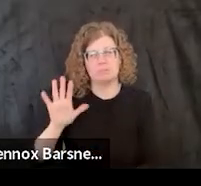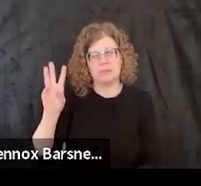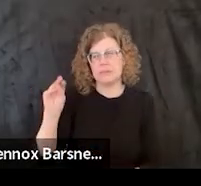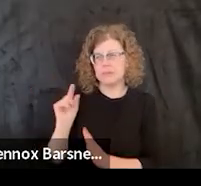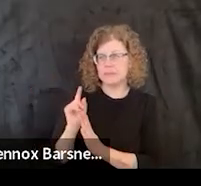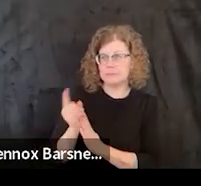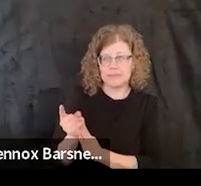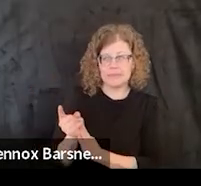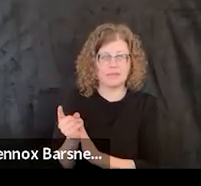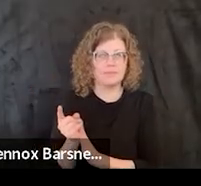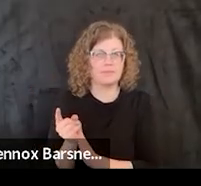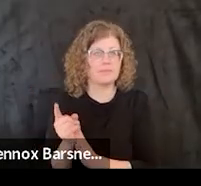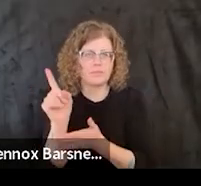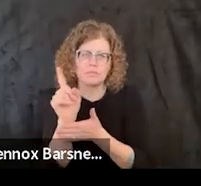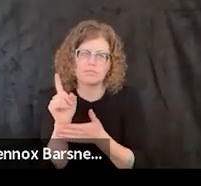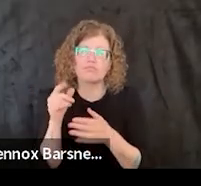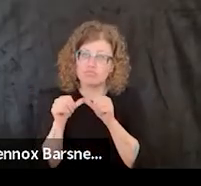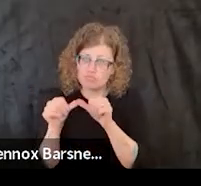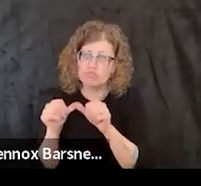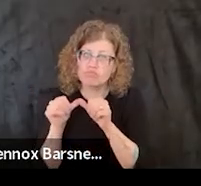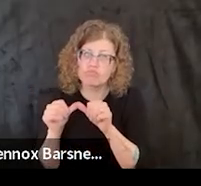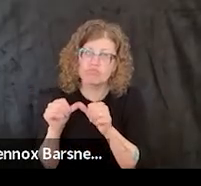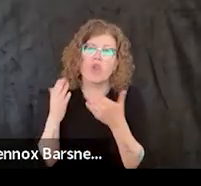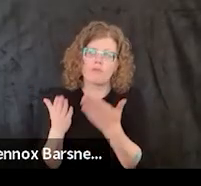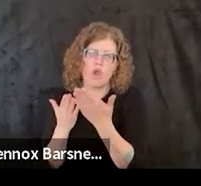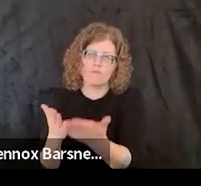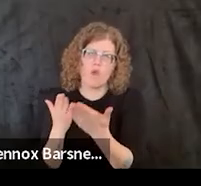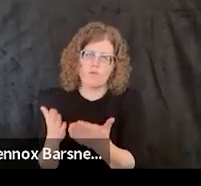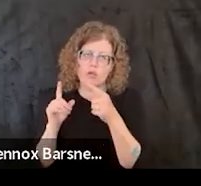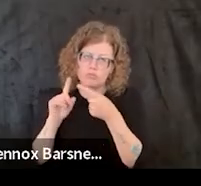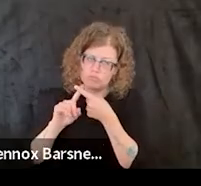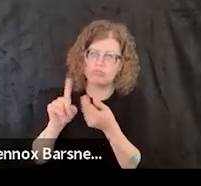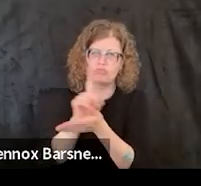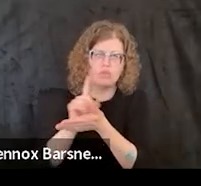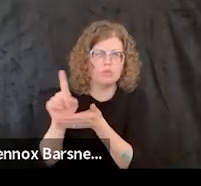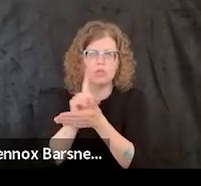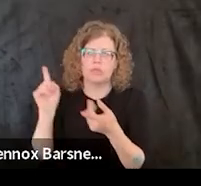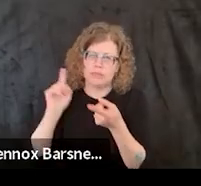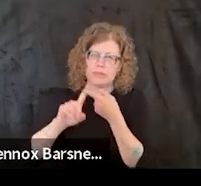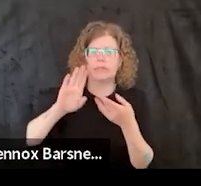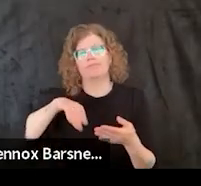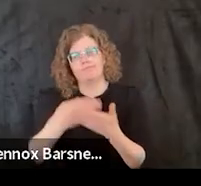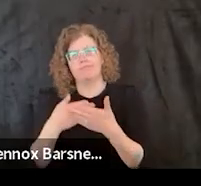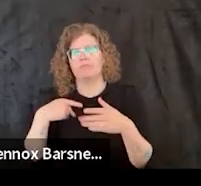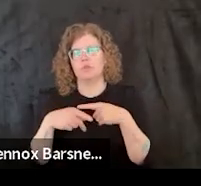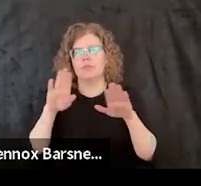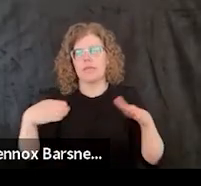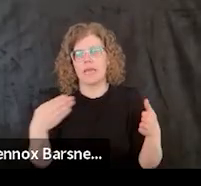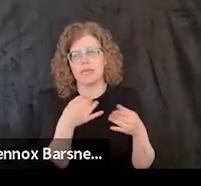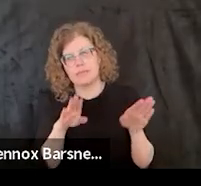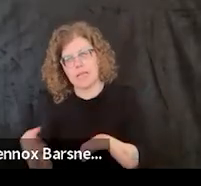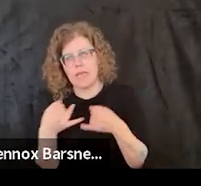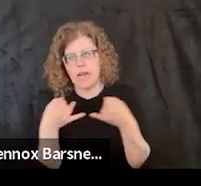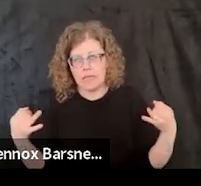before the deadline. These virtual open offices are offered on different days of the week at